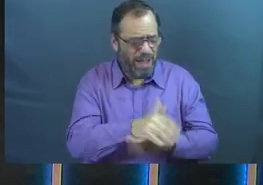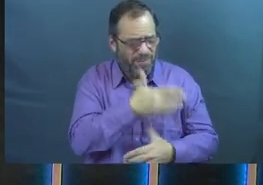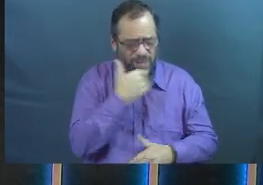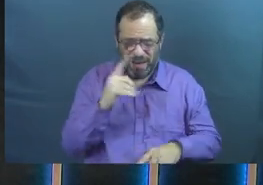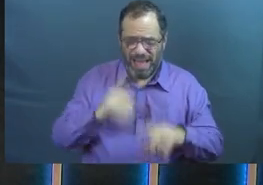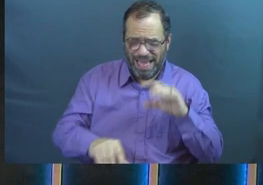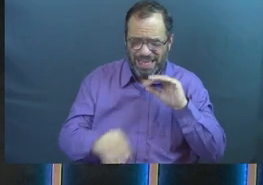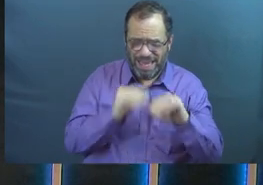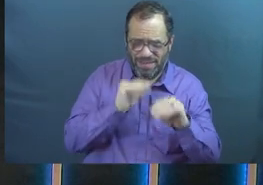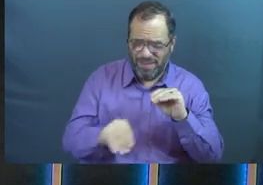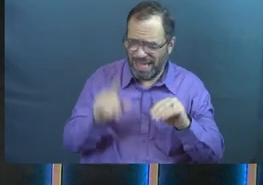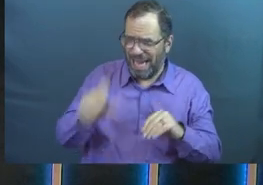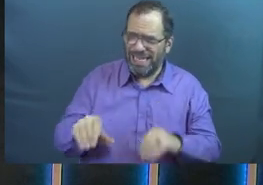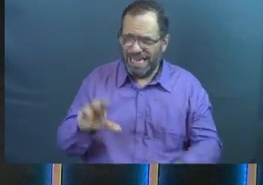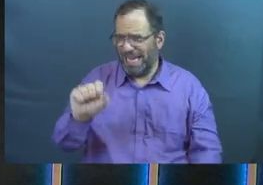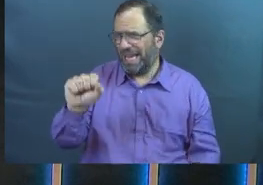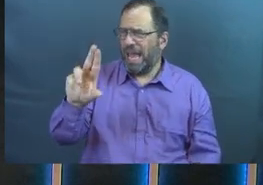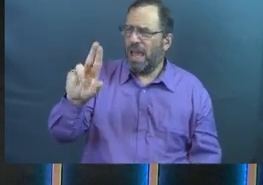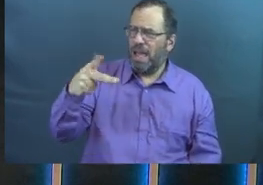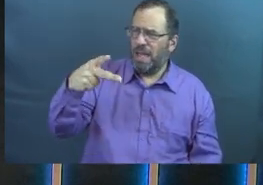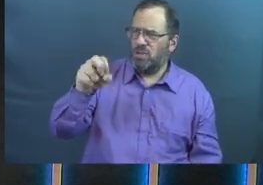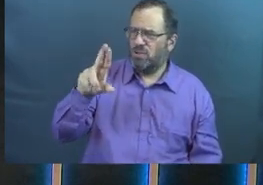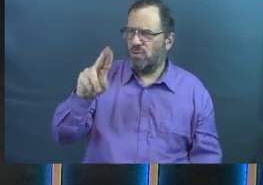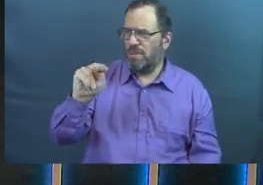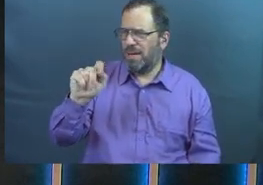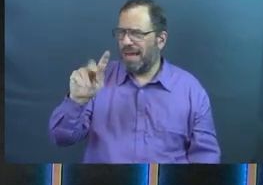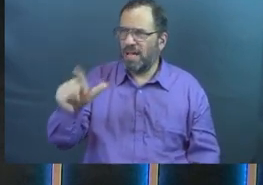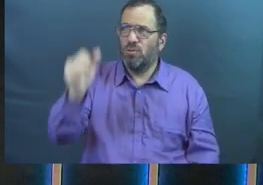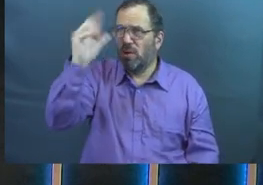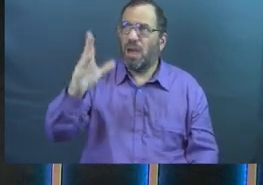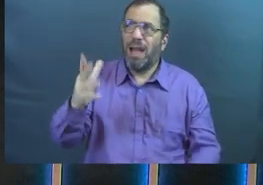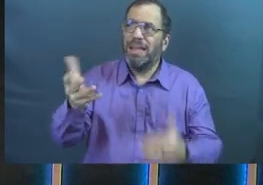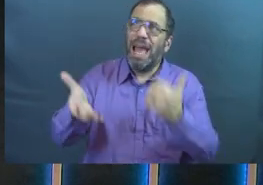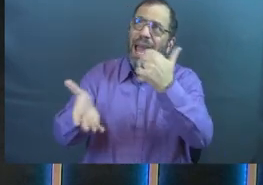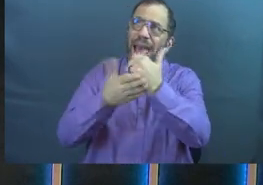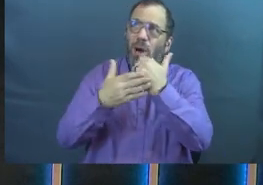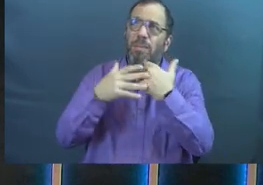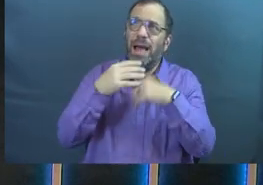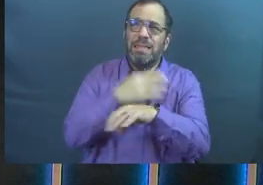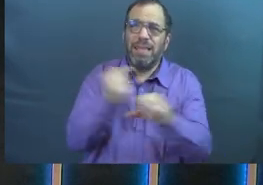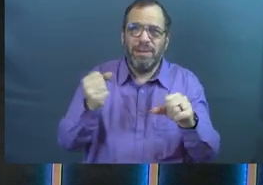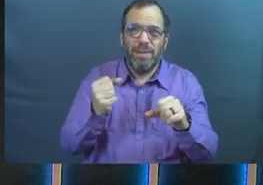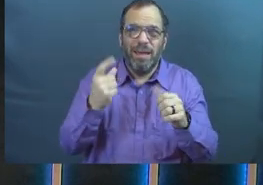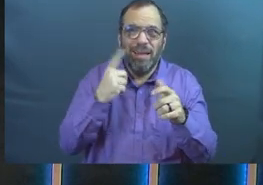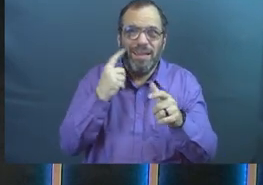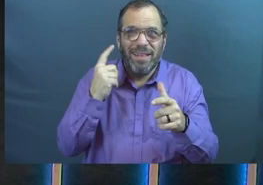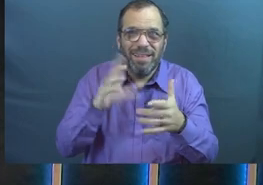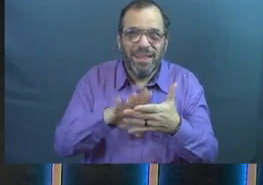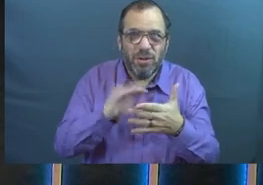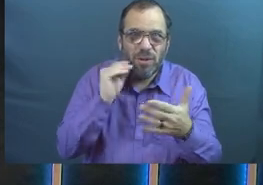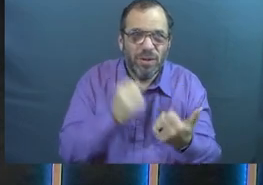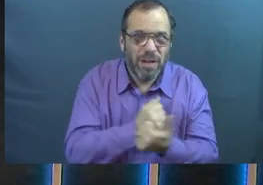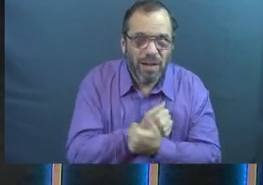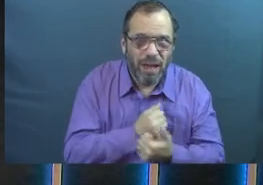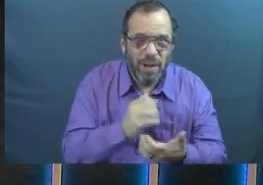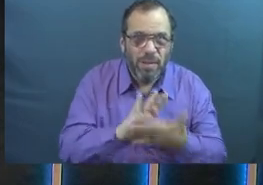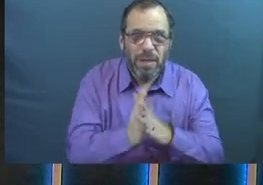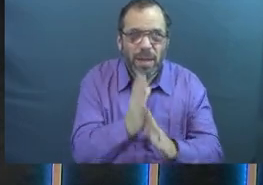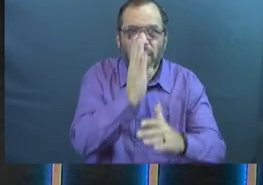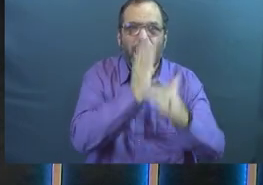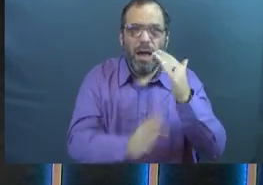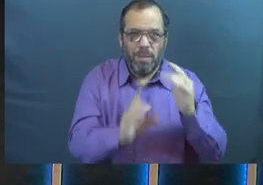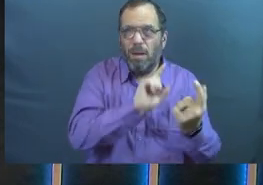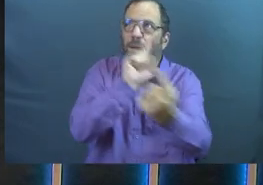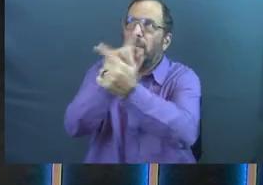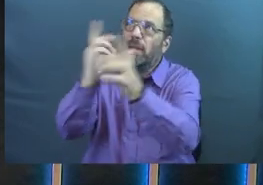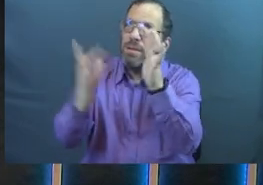necessarily. I need a supernatural God to come in and rescue me. Amen. And do you see what you're starting to do? You're learning to love. You're being humbled. You're